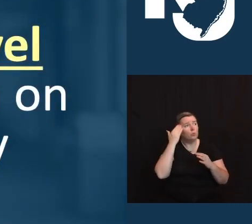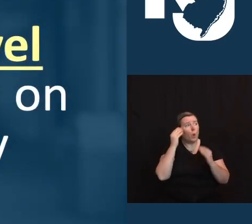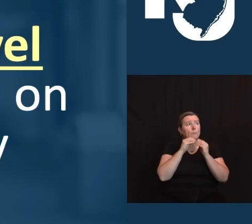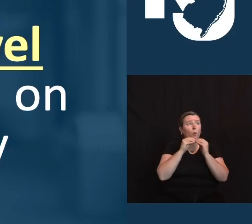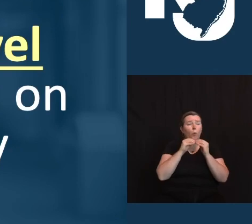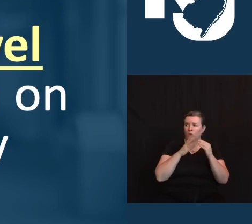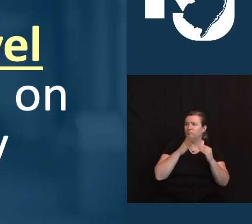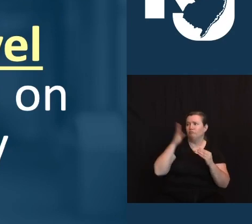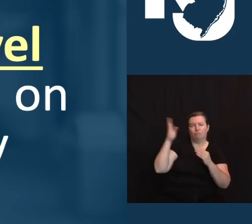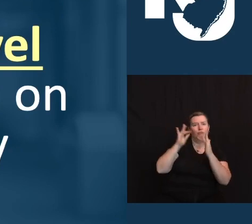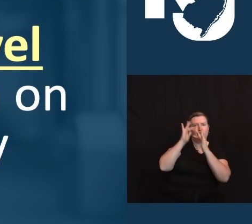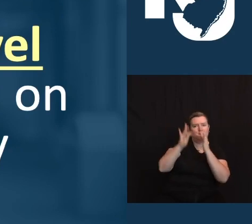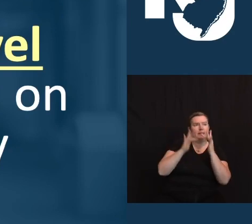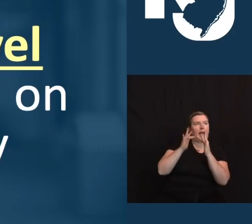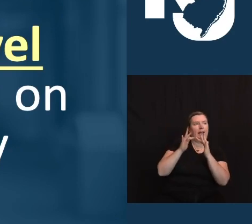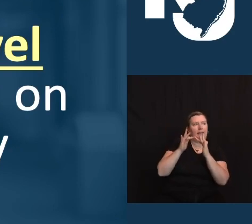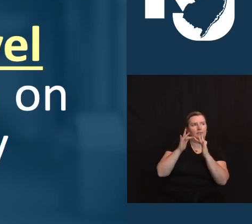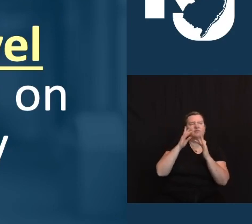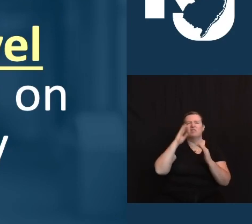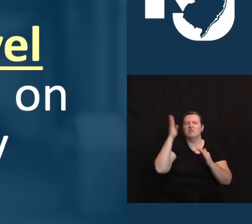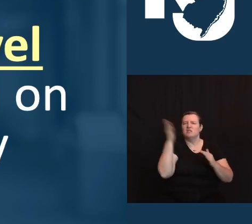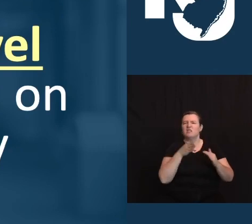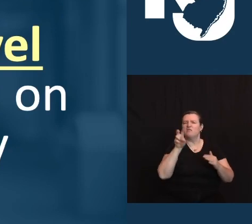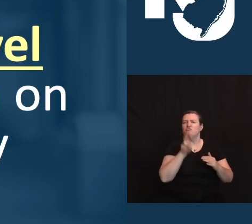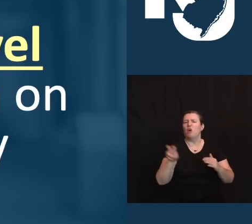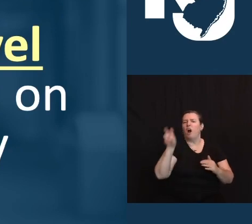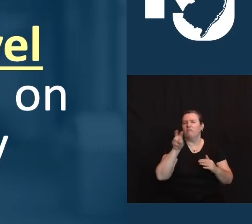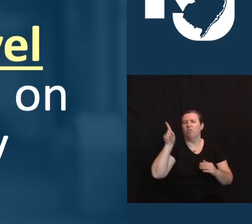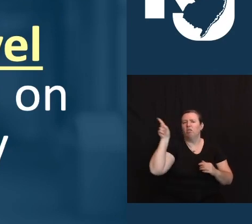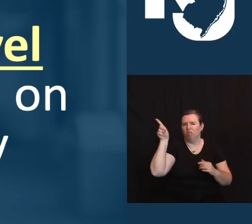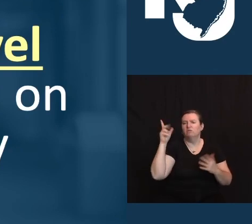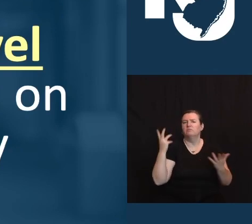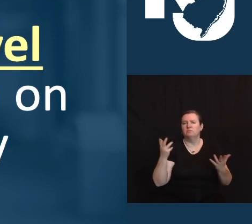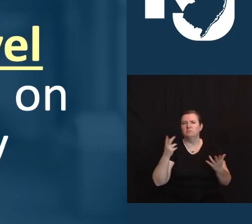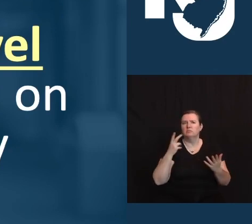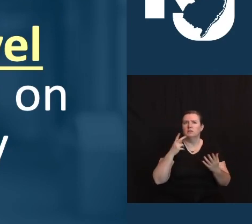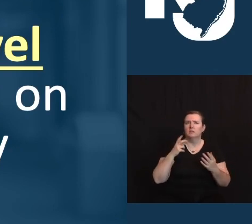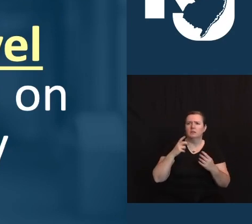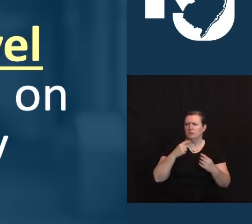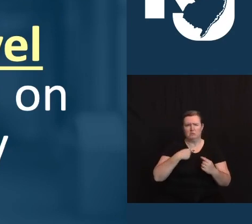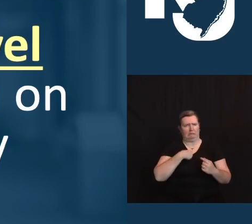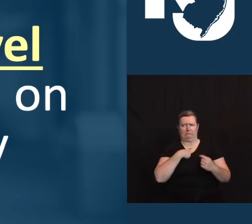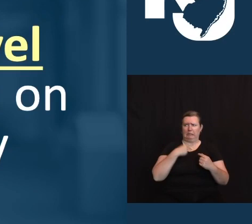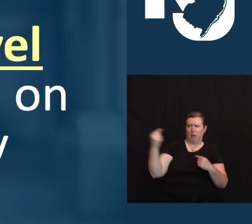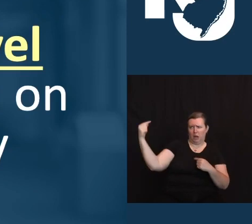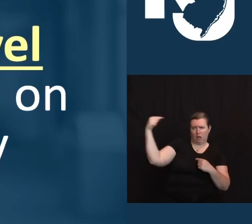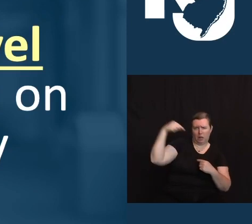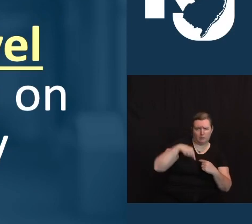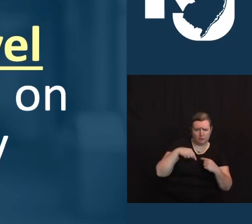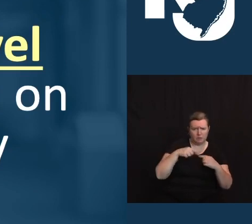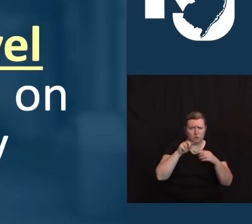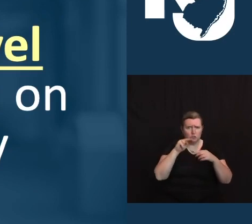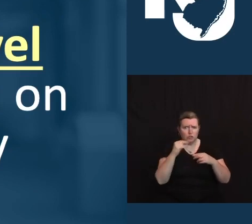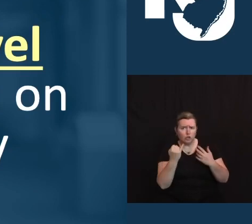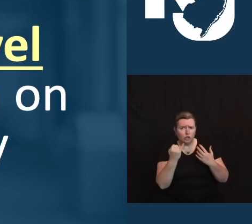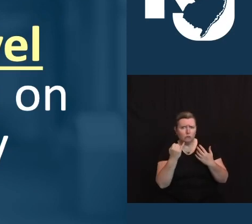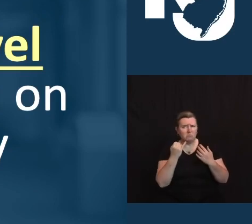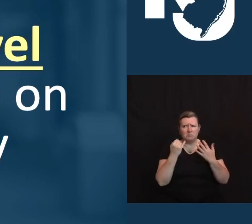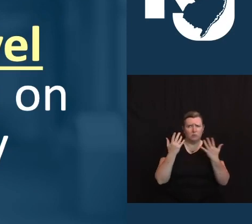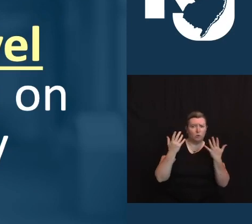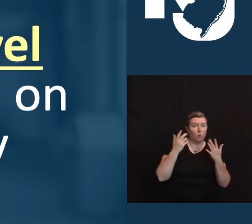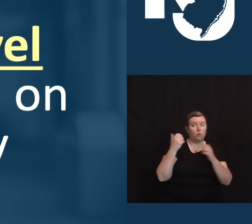covid19.nj.gov/travel for the complete list of states and to learn whether you should be self-quarantining. If you are arriving from one of these states, use